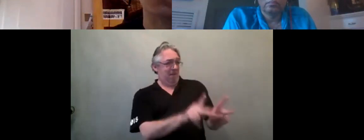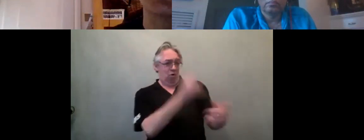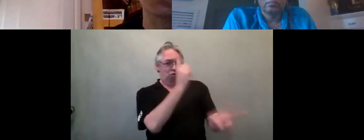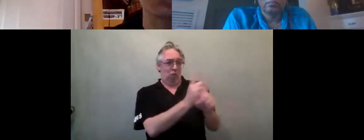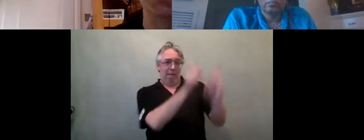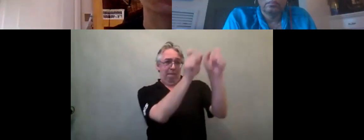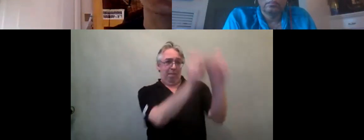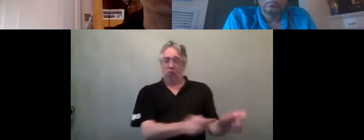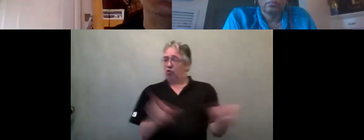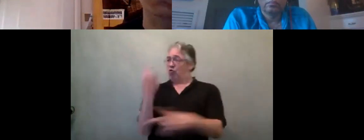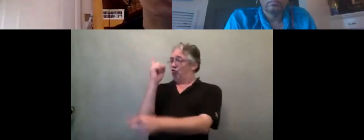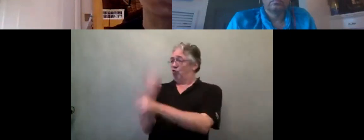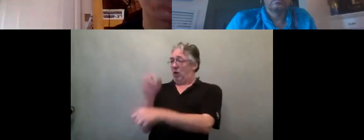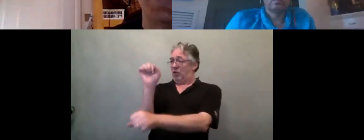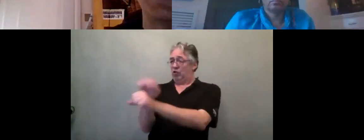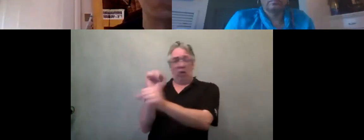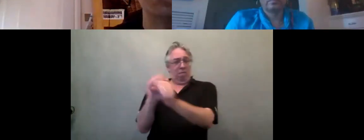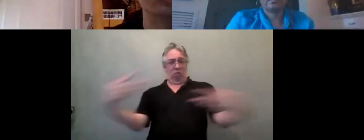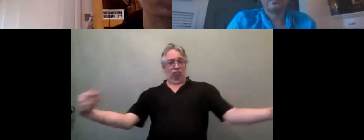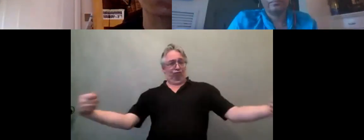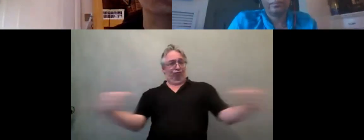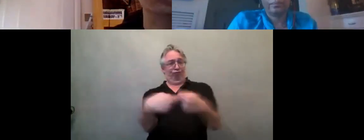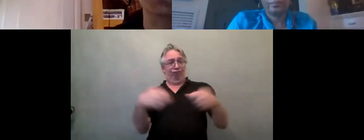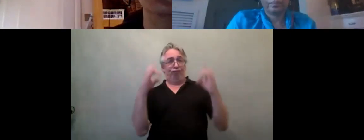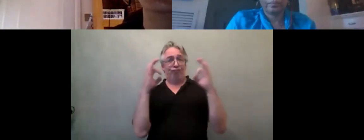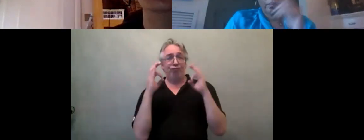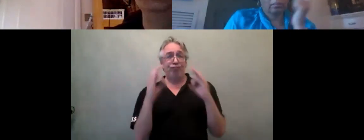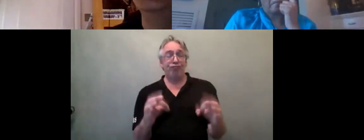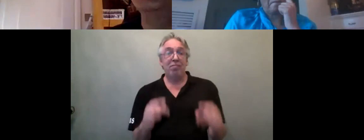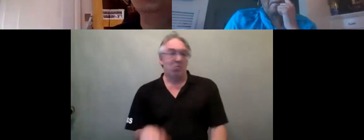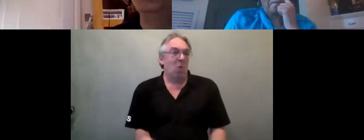back-end requirement around internet access and connectivity.